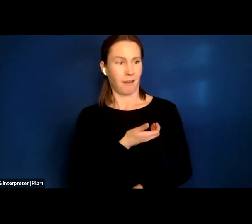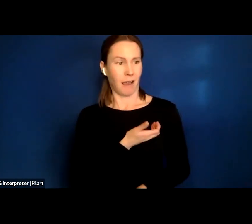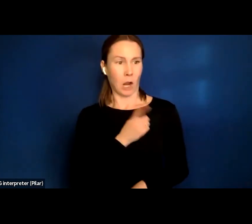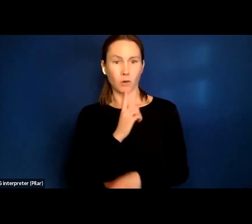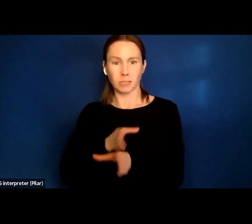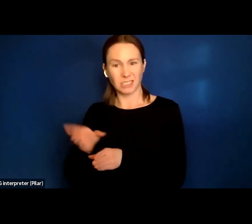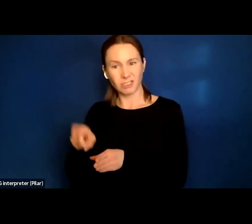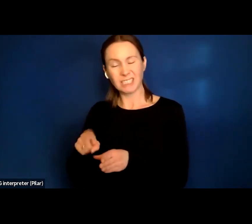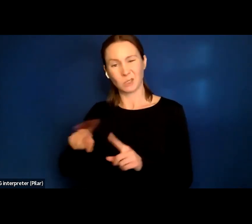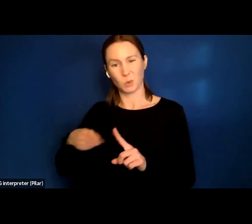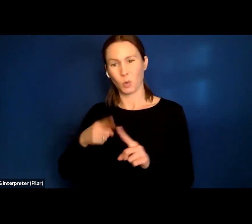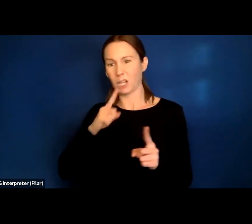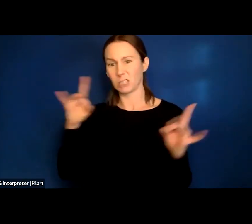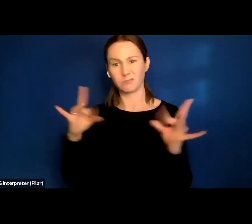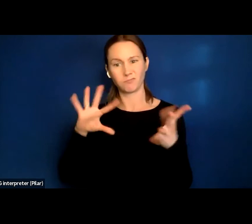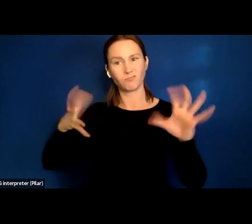crises.